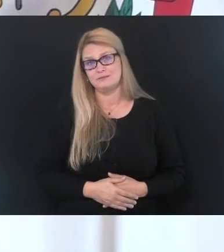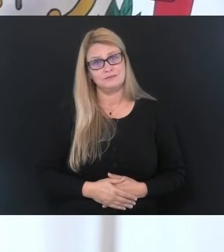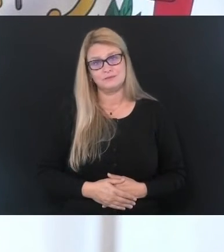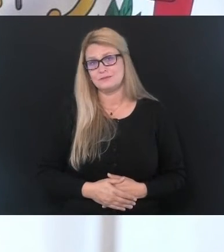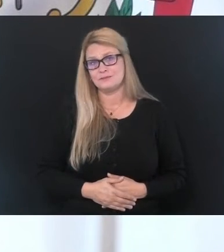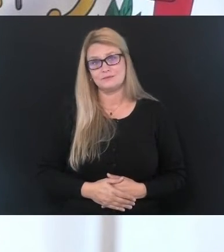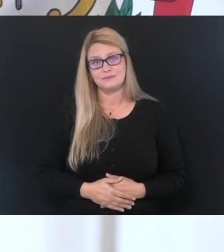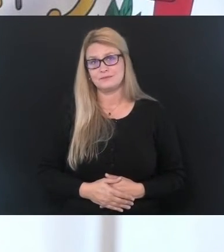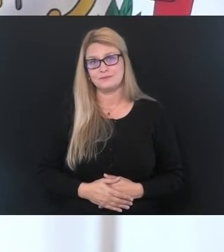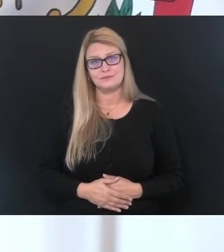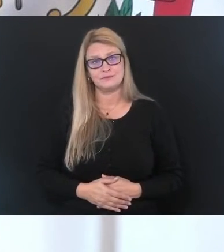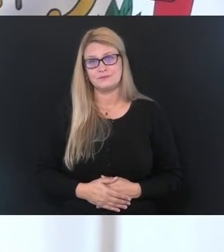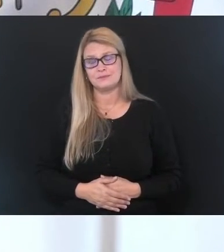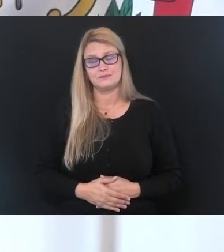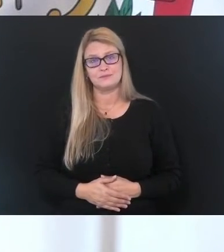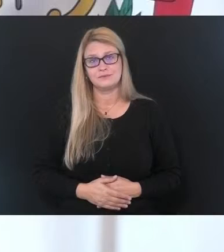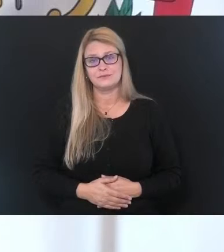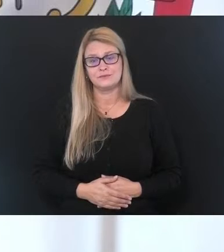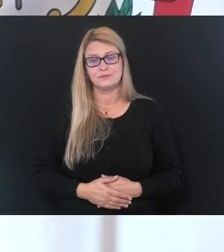And so